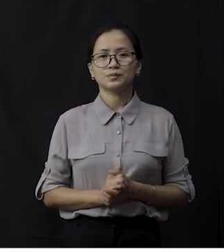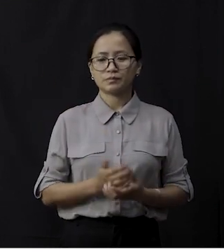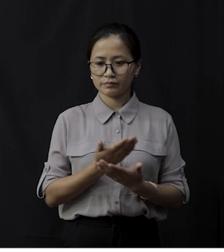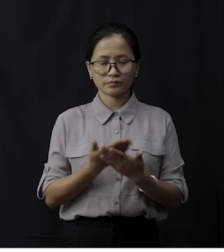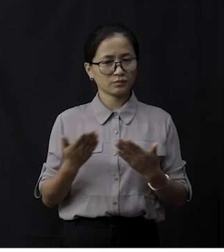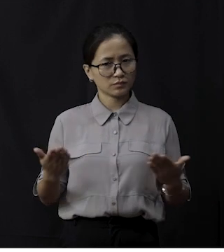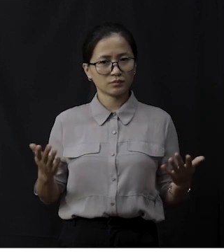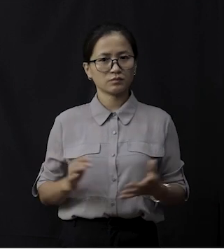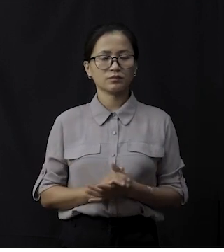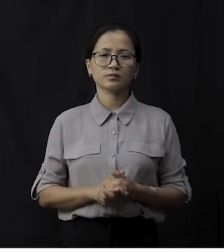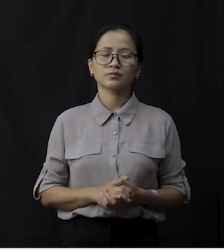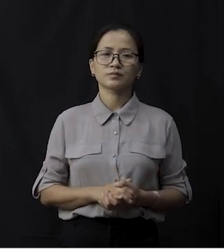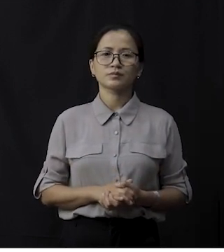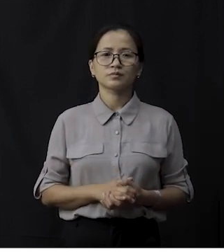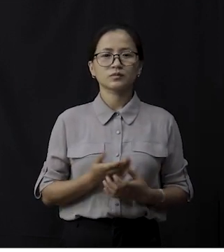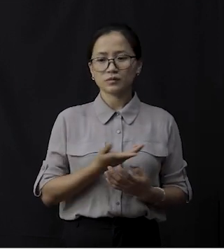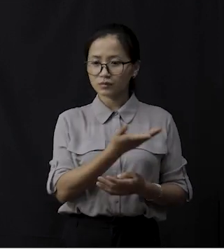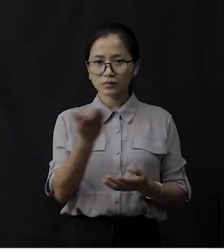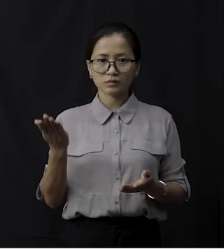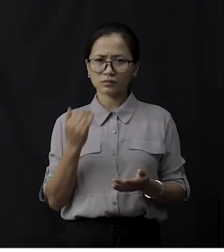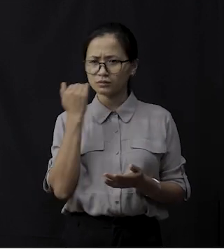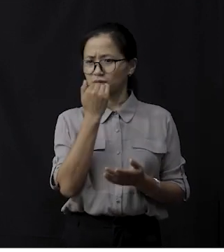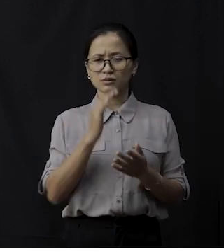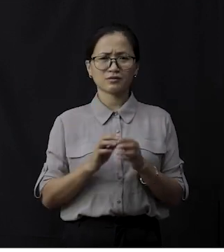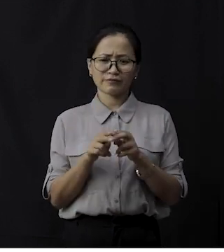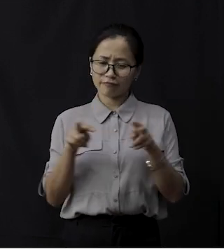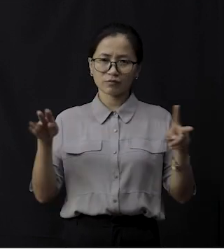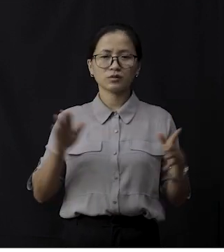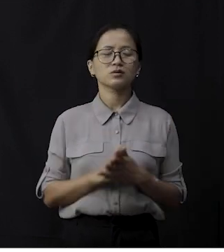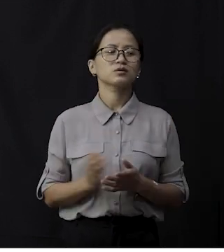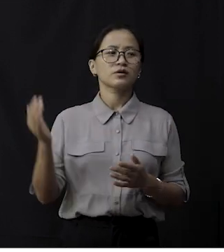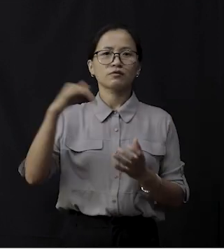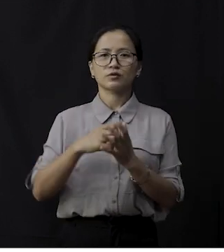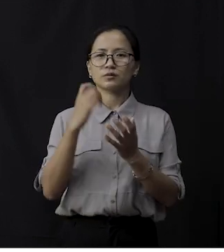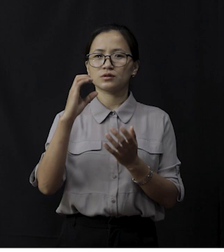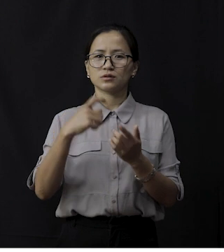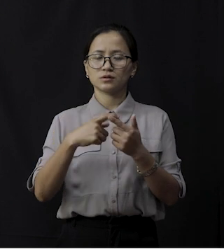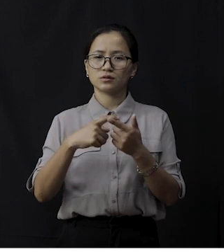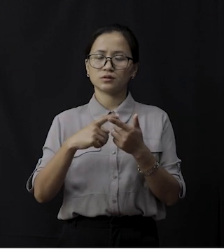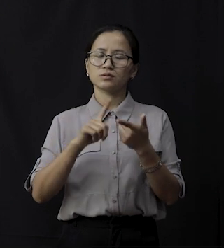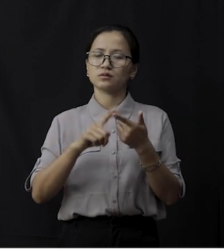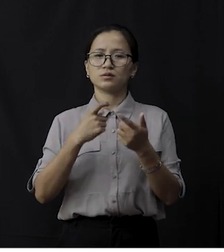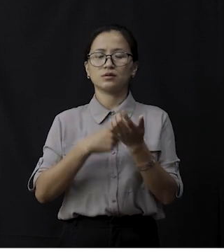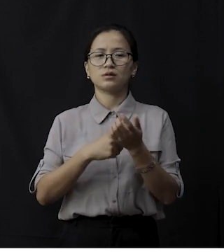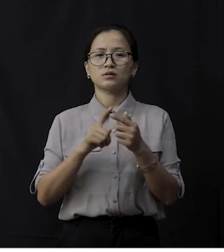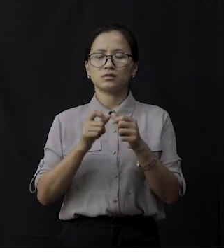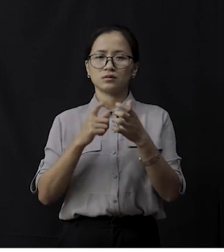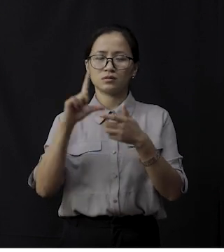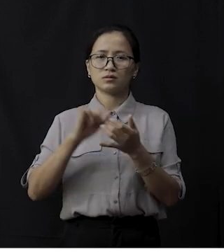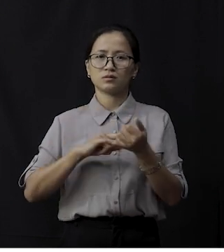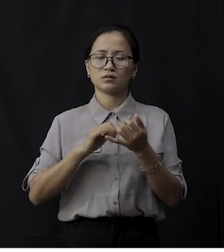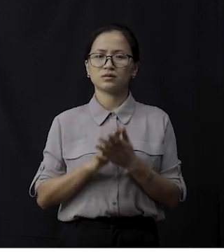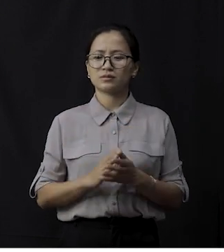things came from? They came from all the cereals. Some of them are made from rice powder, from